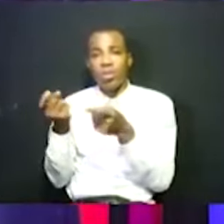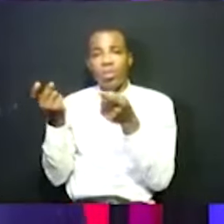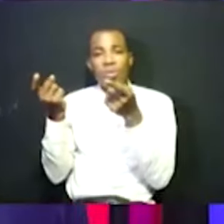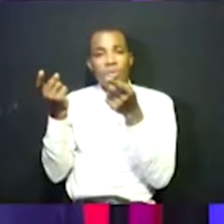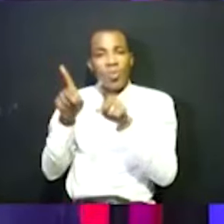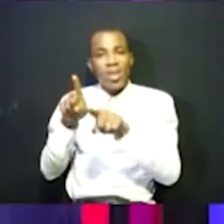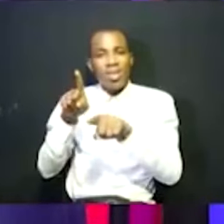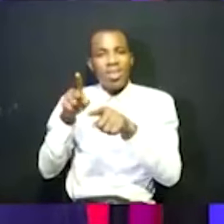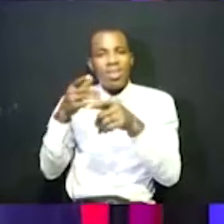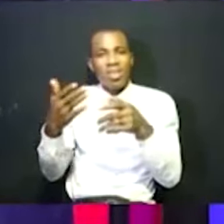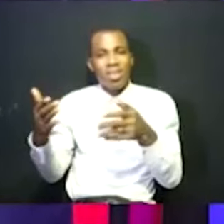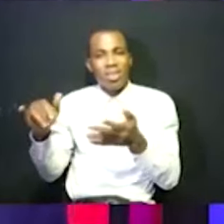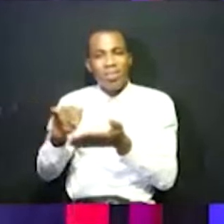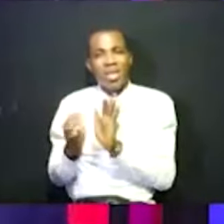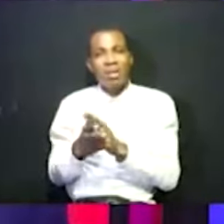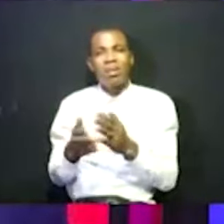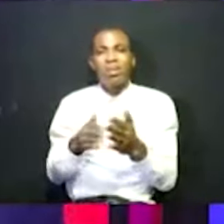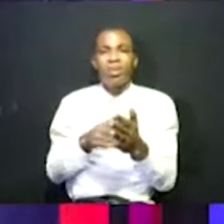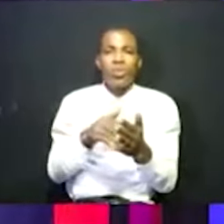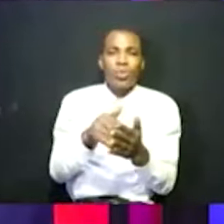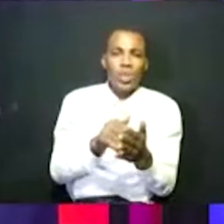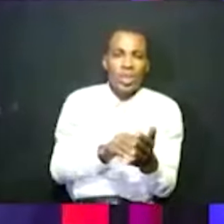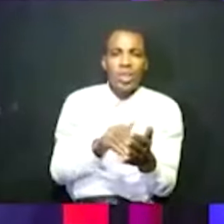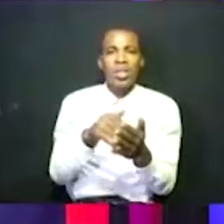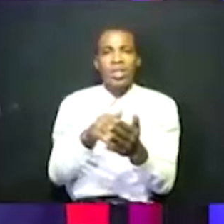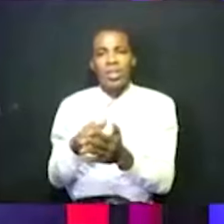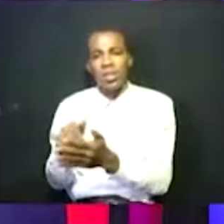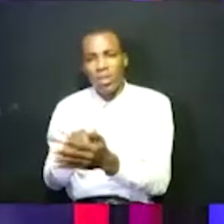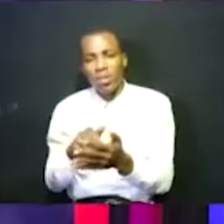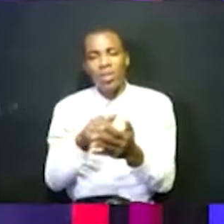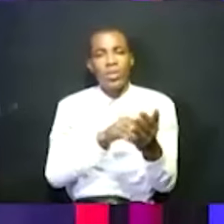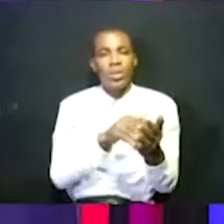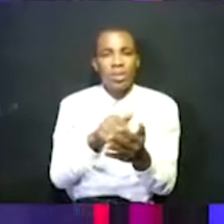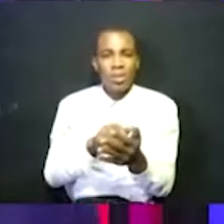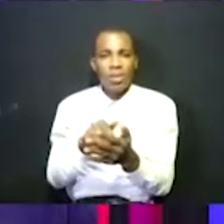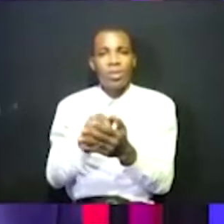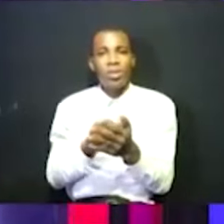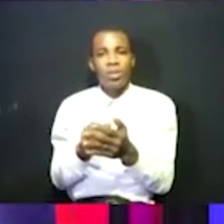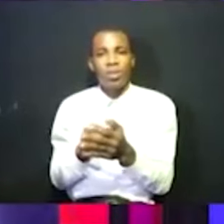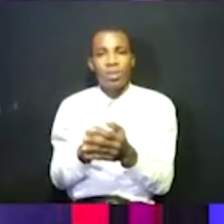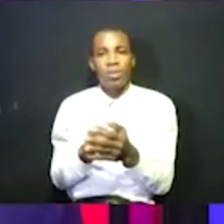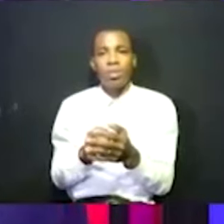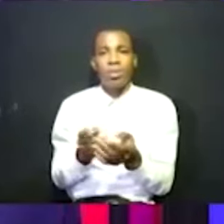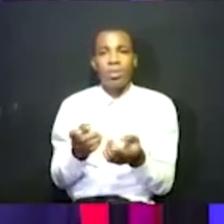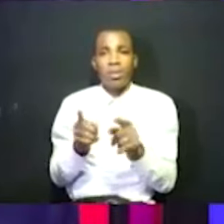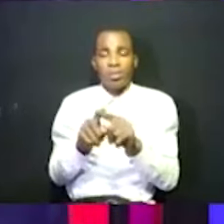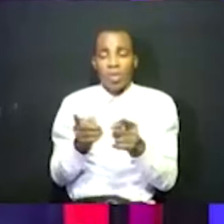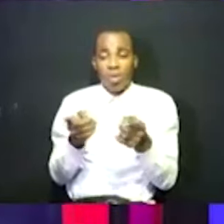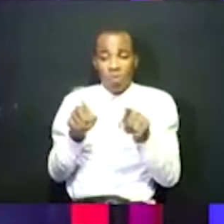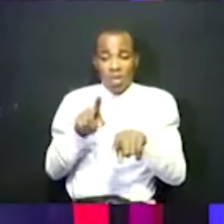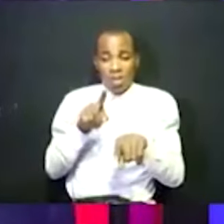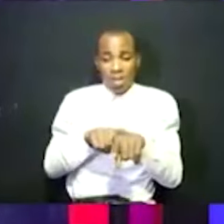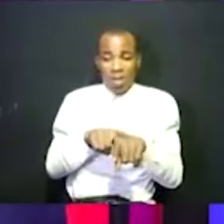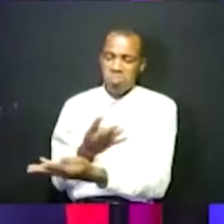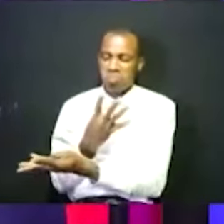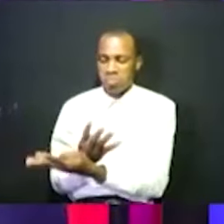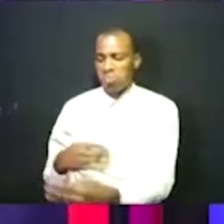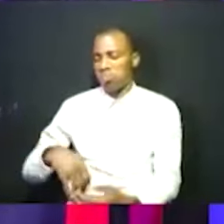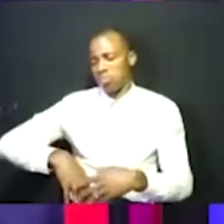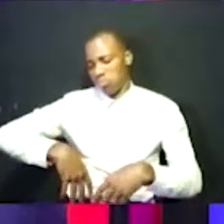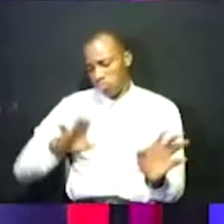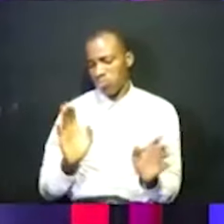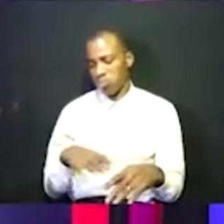Union and they were going to release the political prisoners, Thomas did not look quite right. Beye